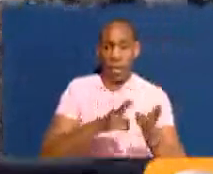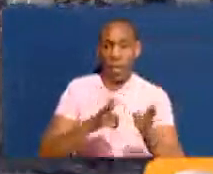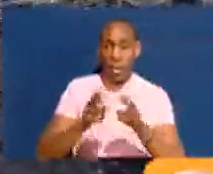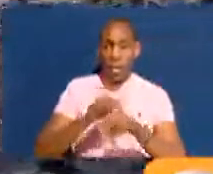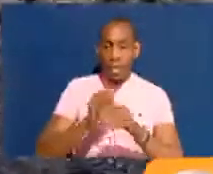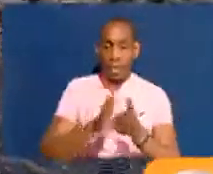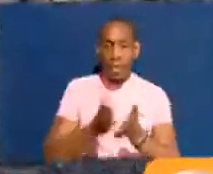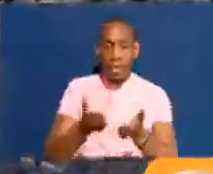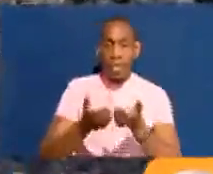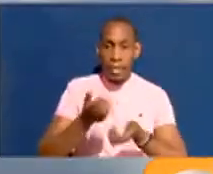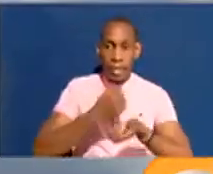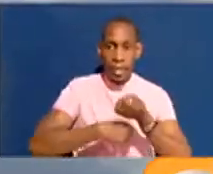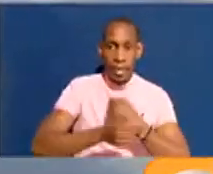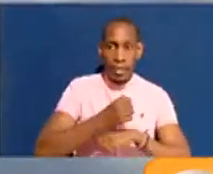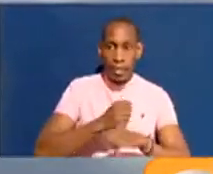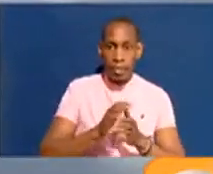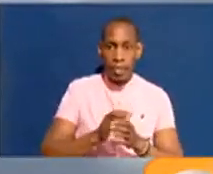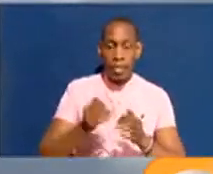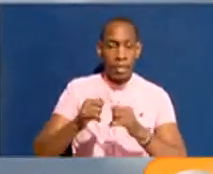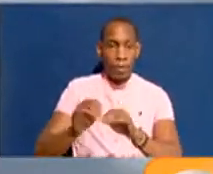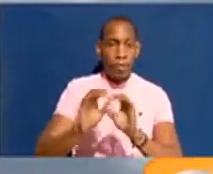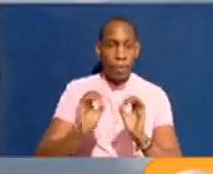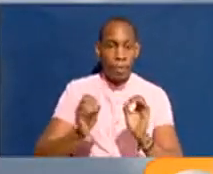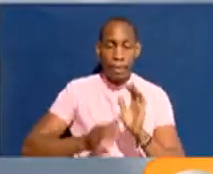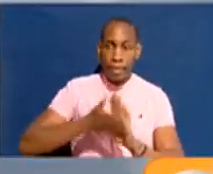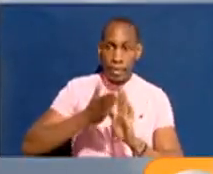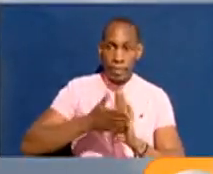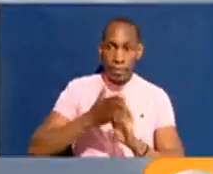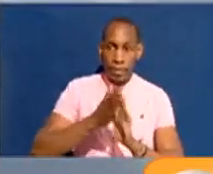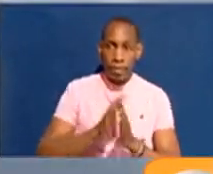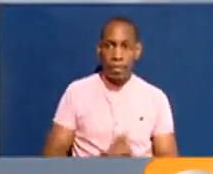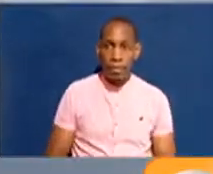the necessary interventions are not implemented quickly.